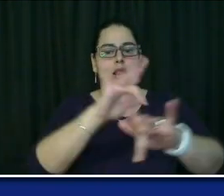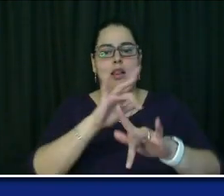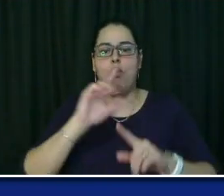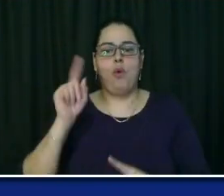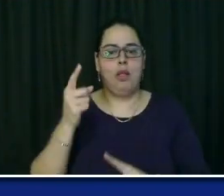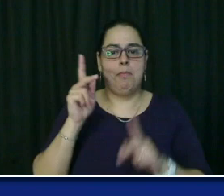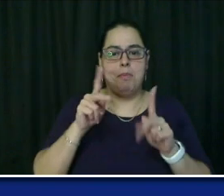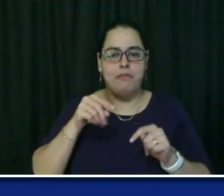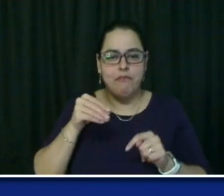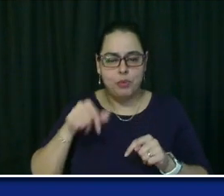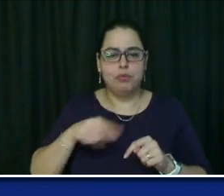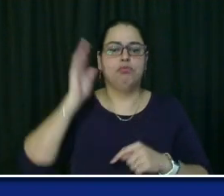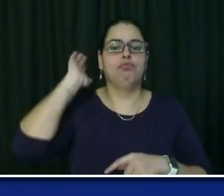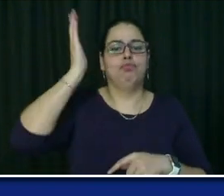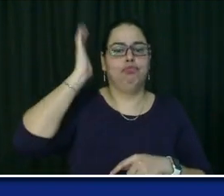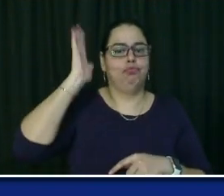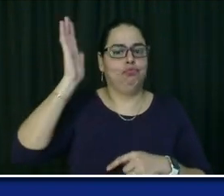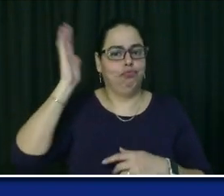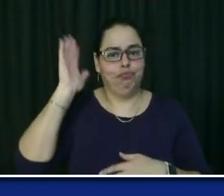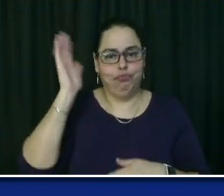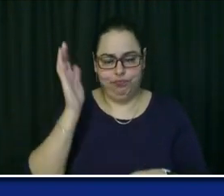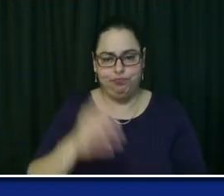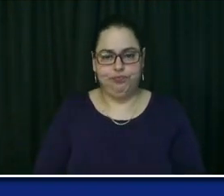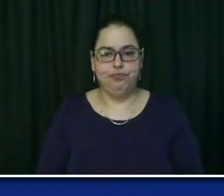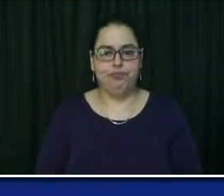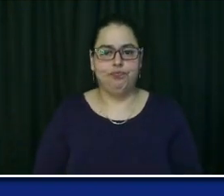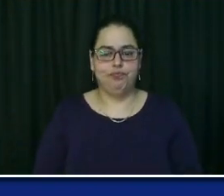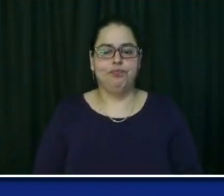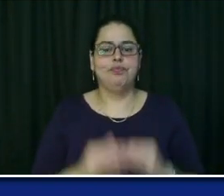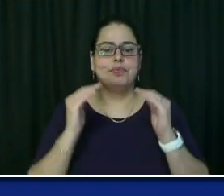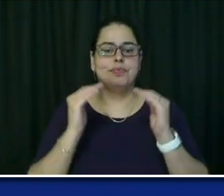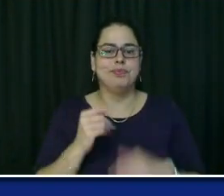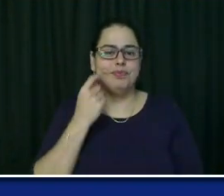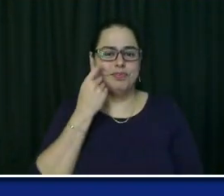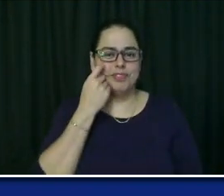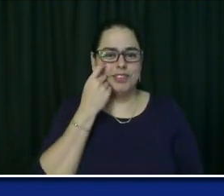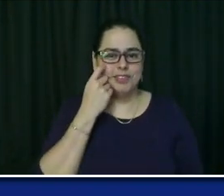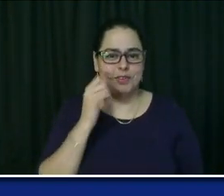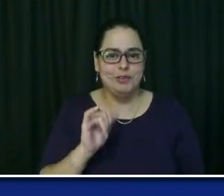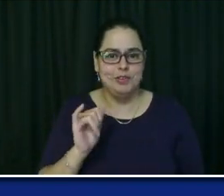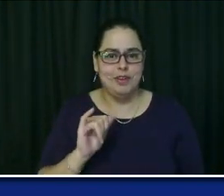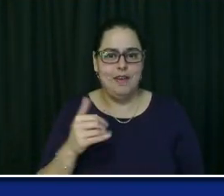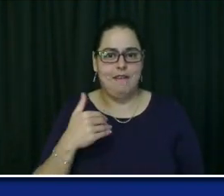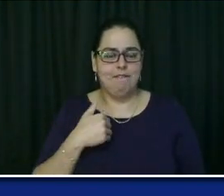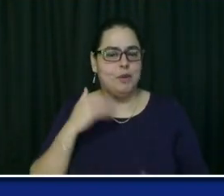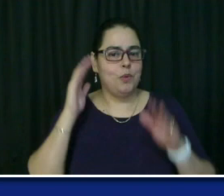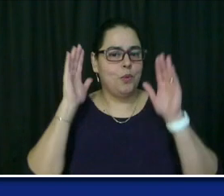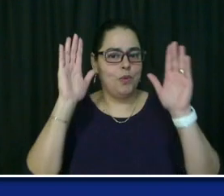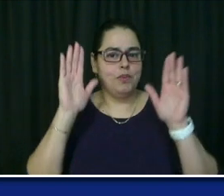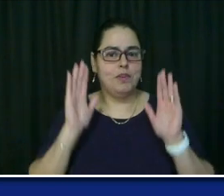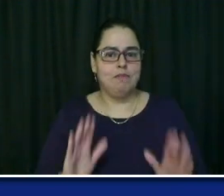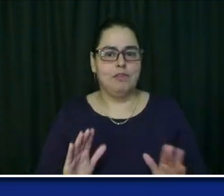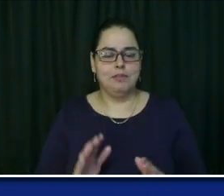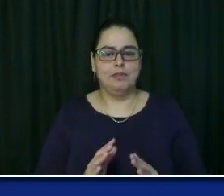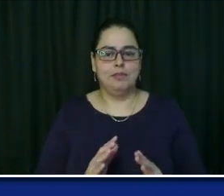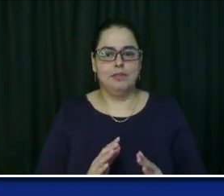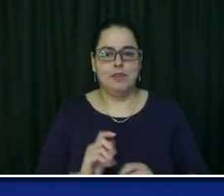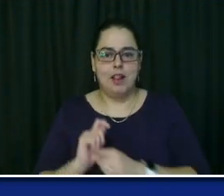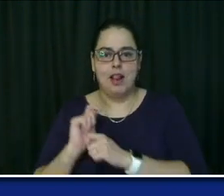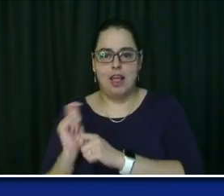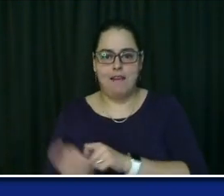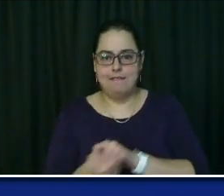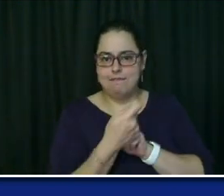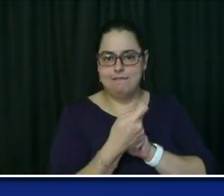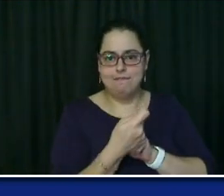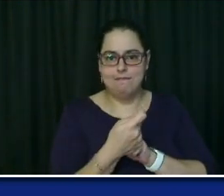Men's Golf Open. Terrific tournament, one of the great majors. No spectators, which hurt us economically, but at least we managed to